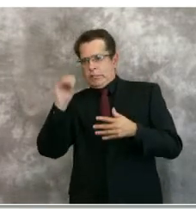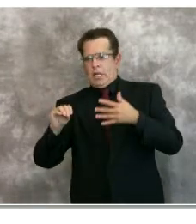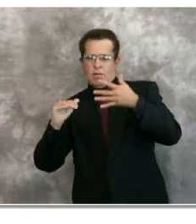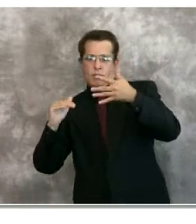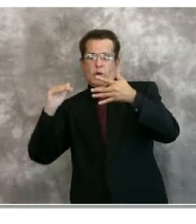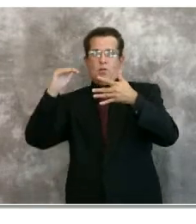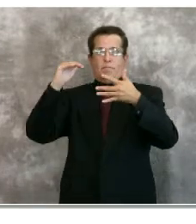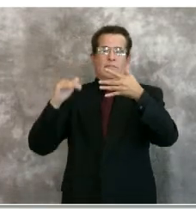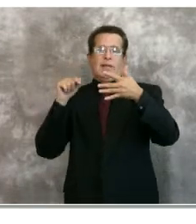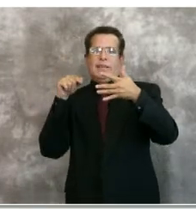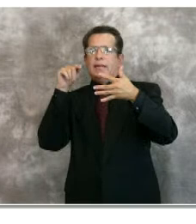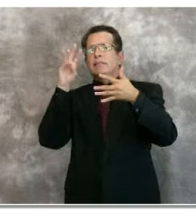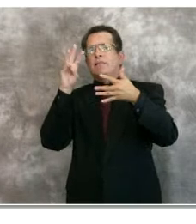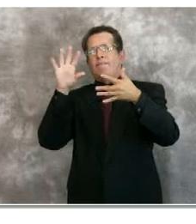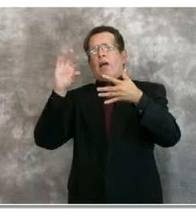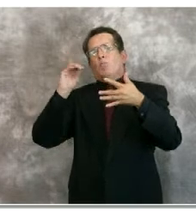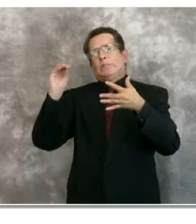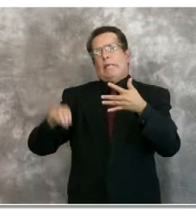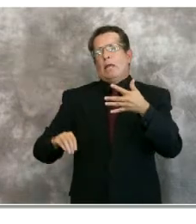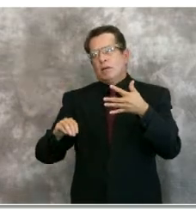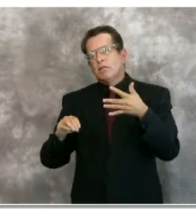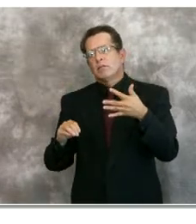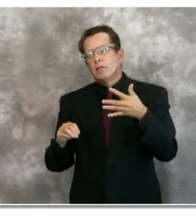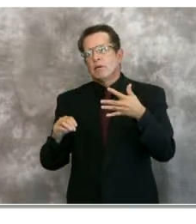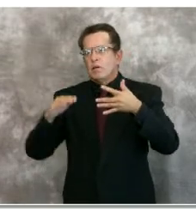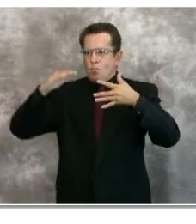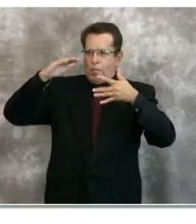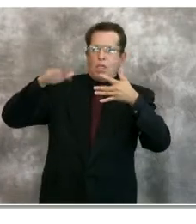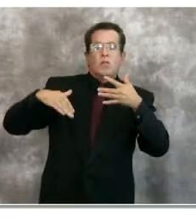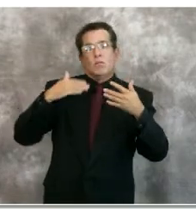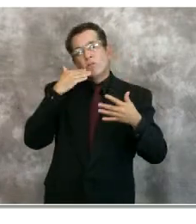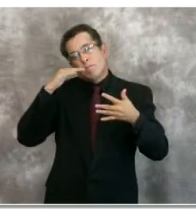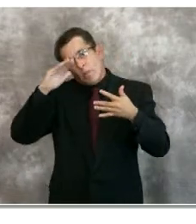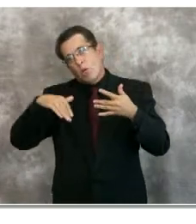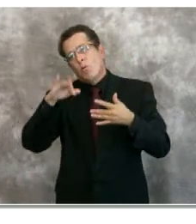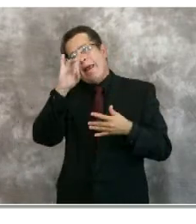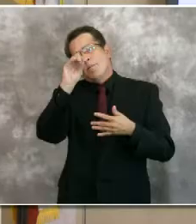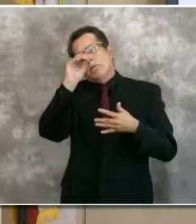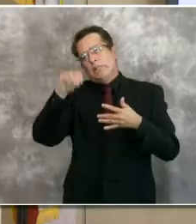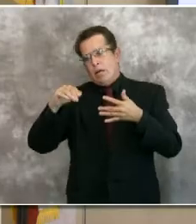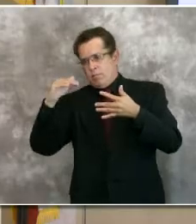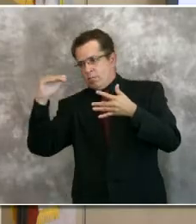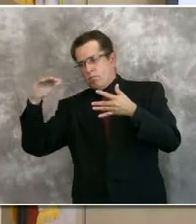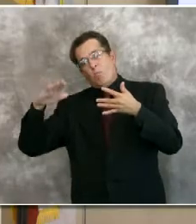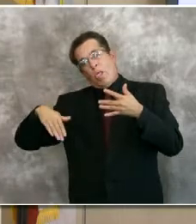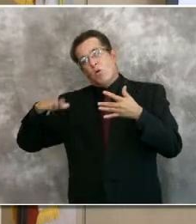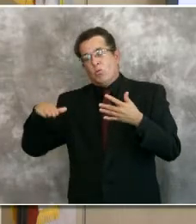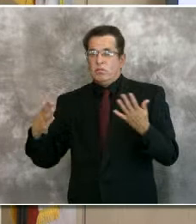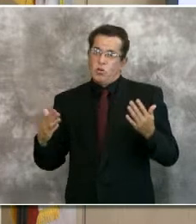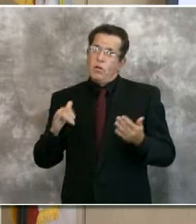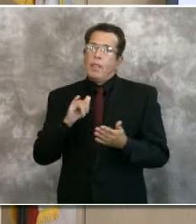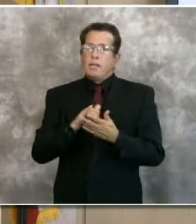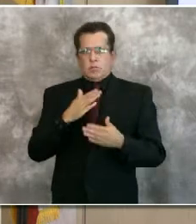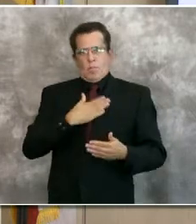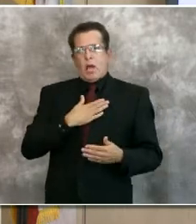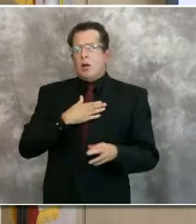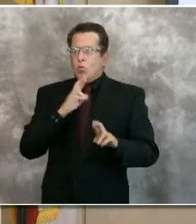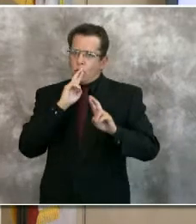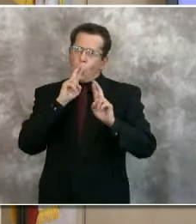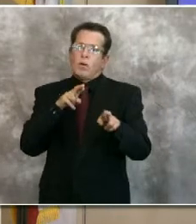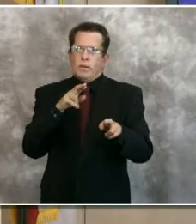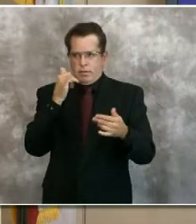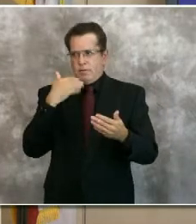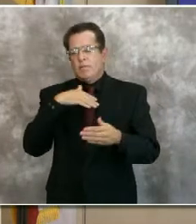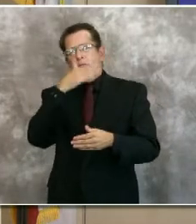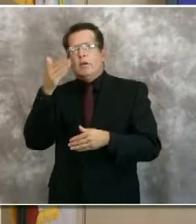ICU capacity is presently being utilized, well below the 80% threshold we've outlined as a trigger. That concludes my section of the report. I will now turn it